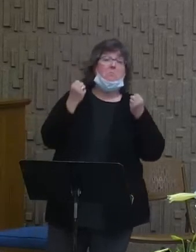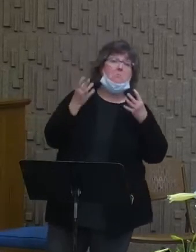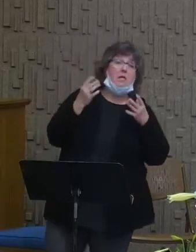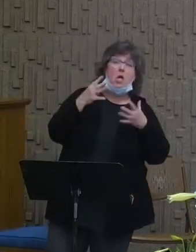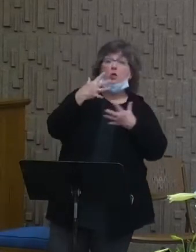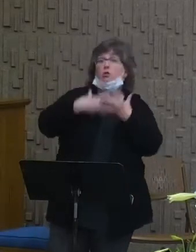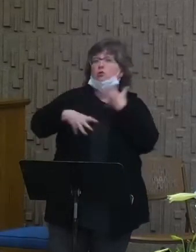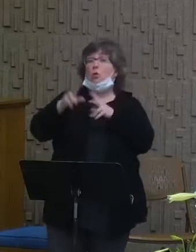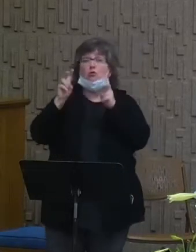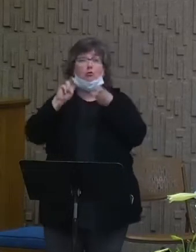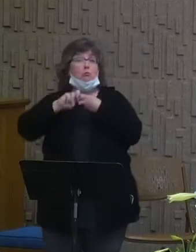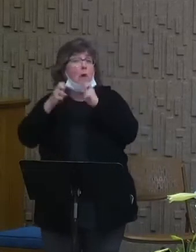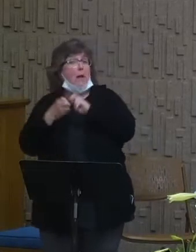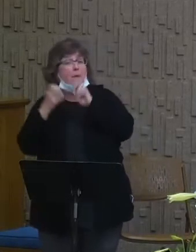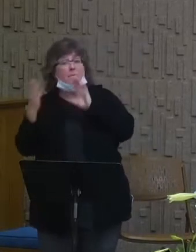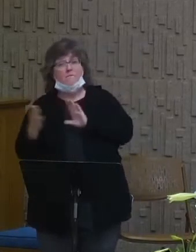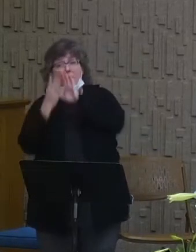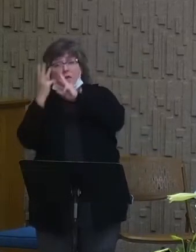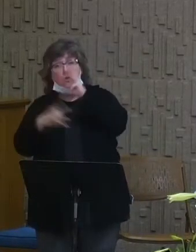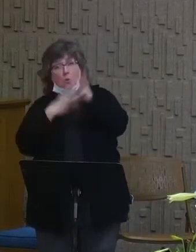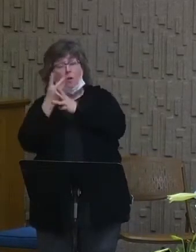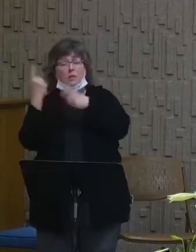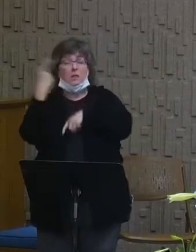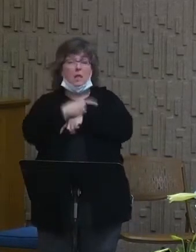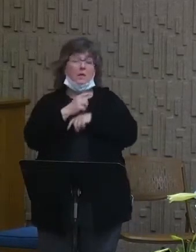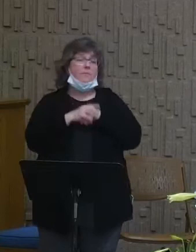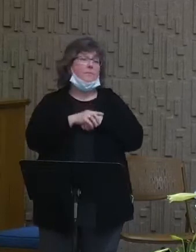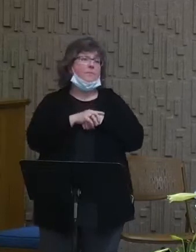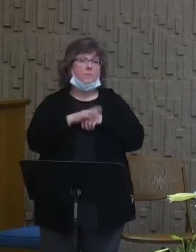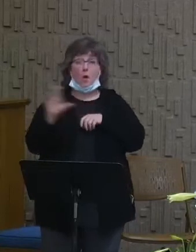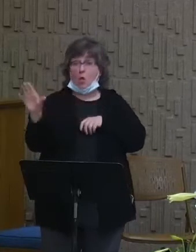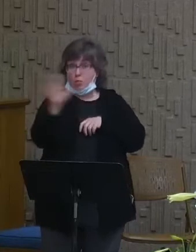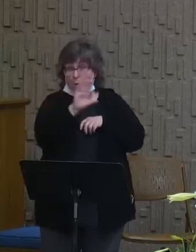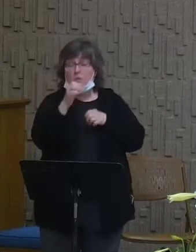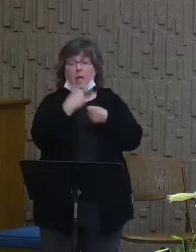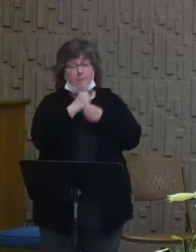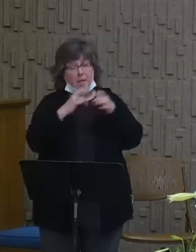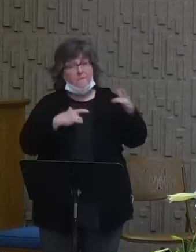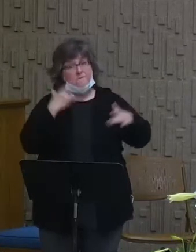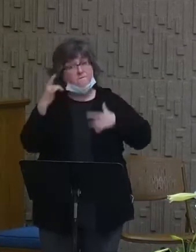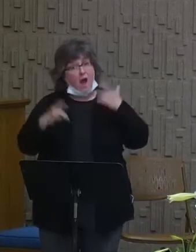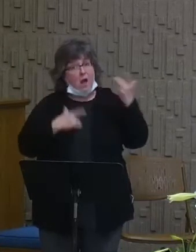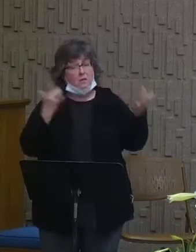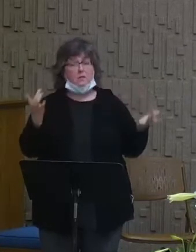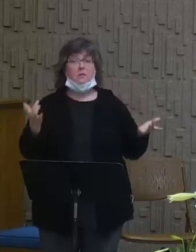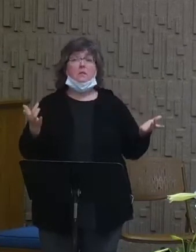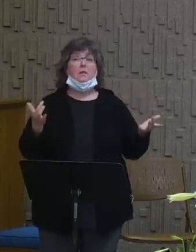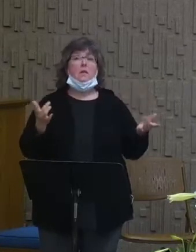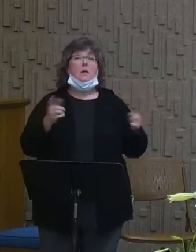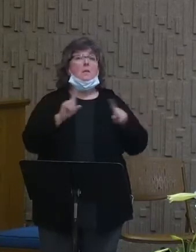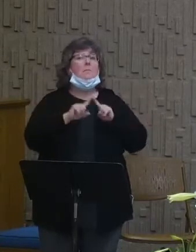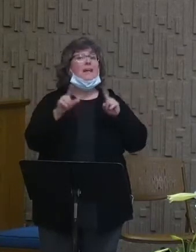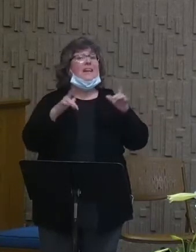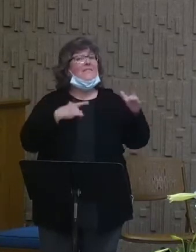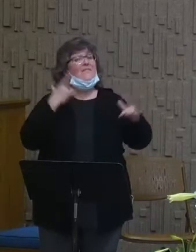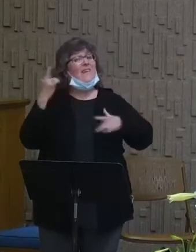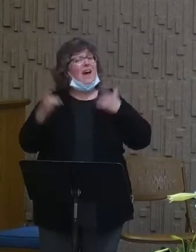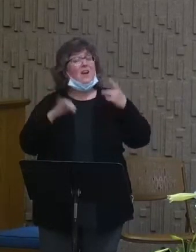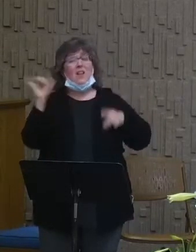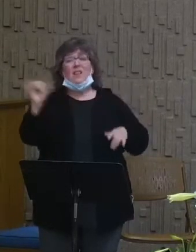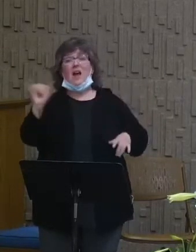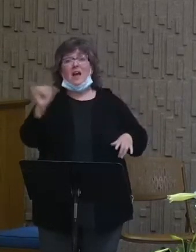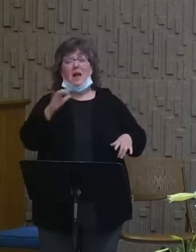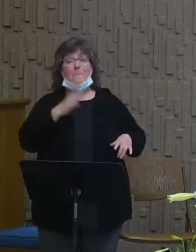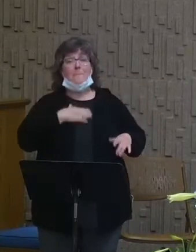many social issues that face us in the world today, those things can all fire us up. But these things really fire us up just like, you